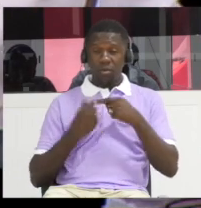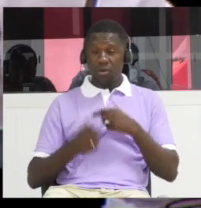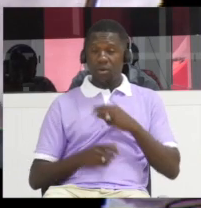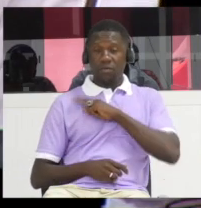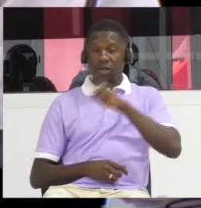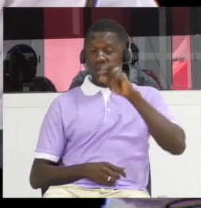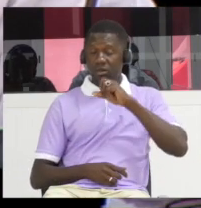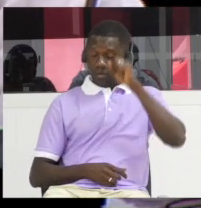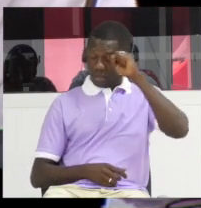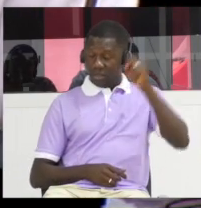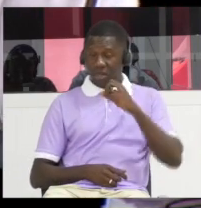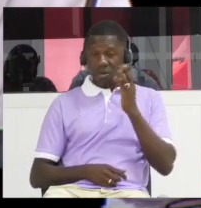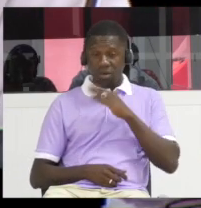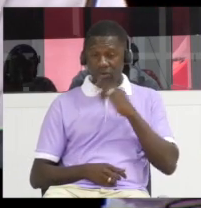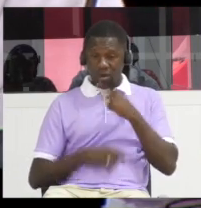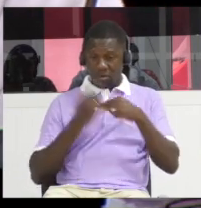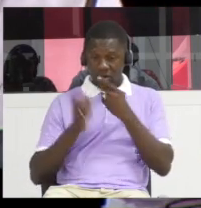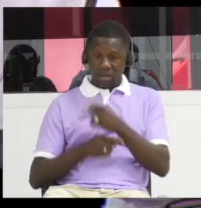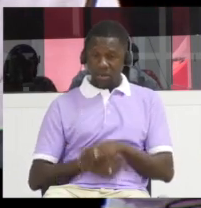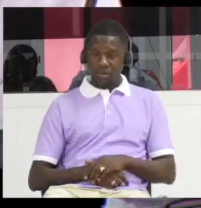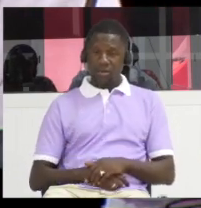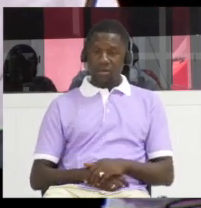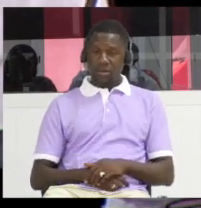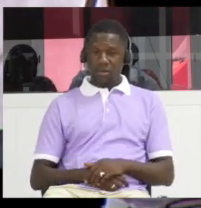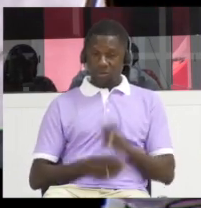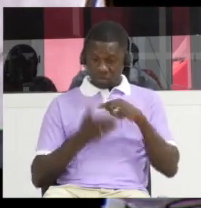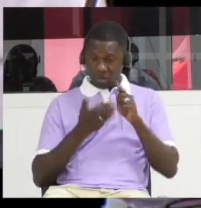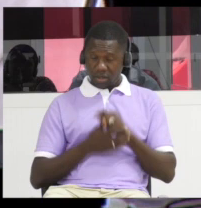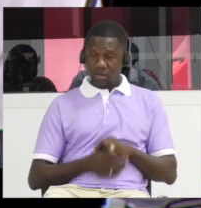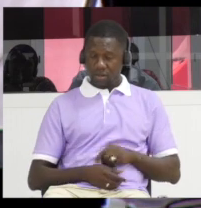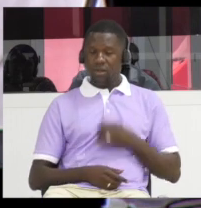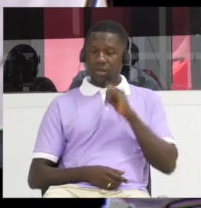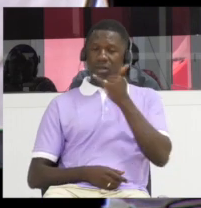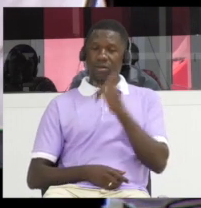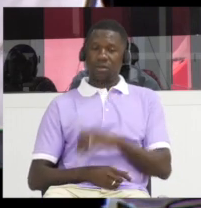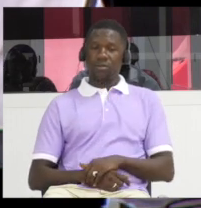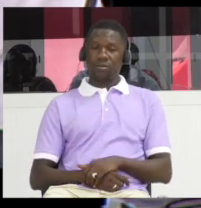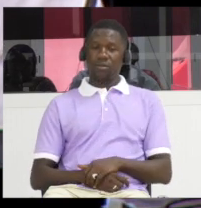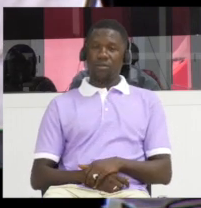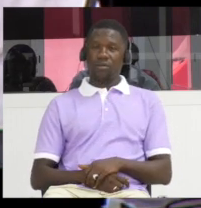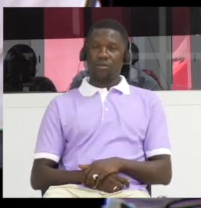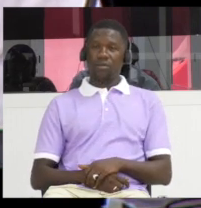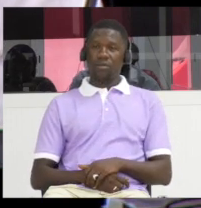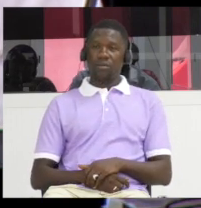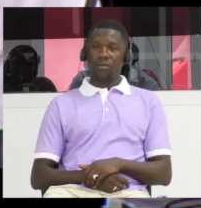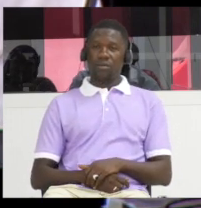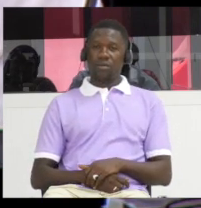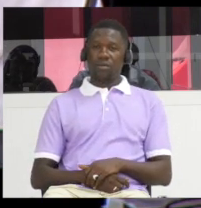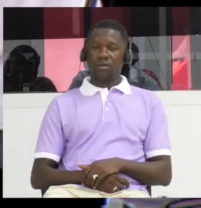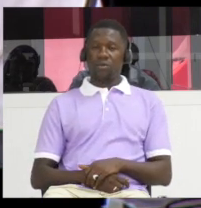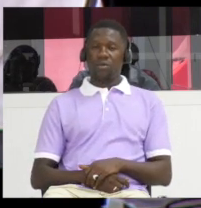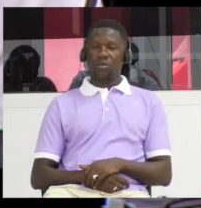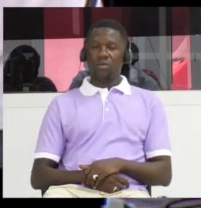So after the Americans accepted evacuation of the president and his